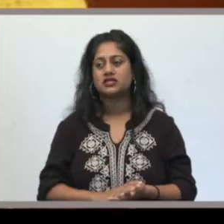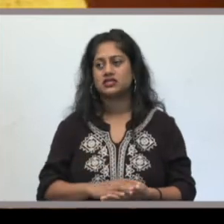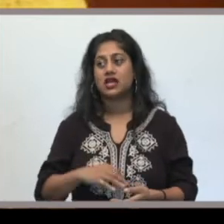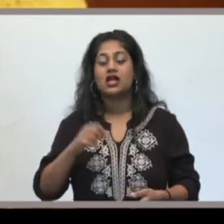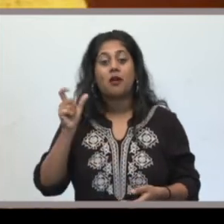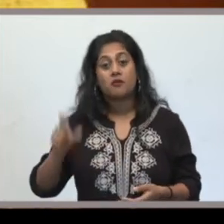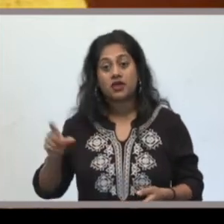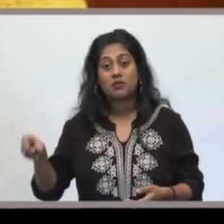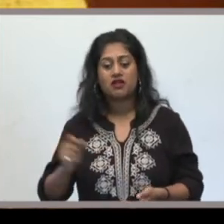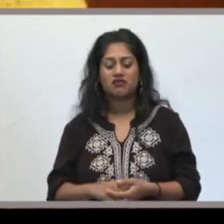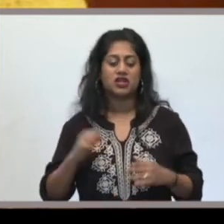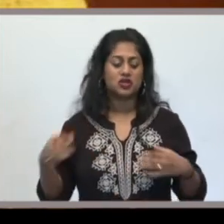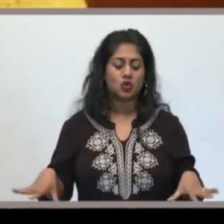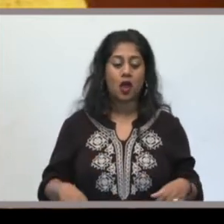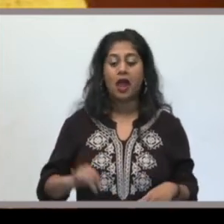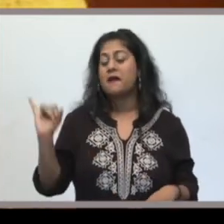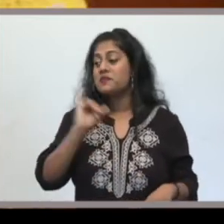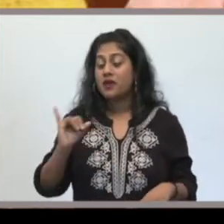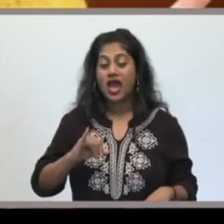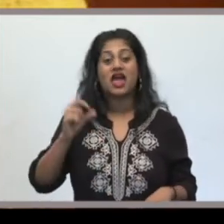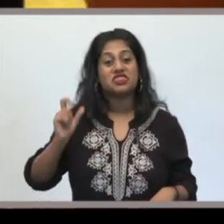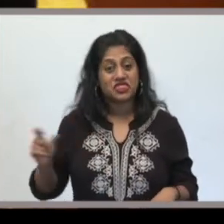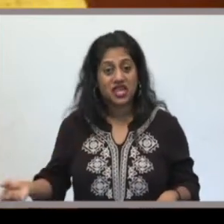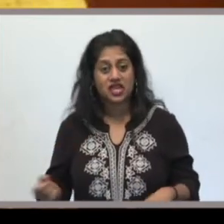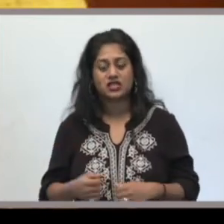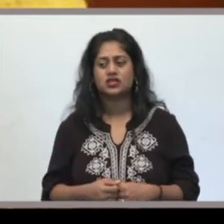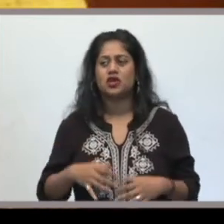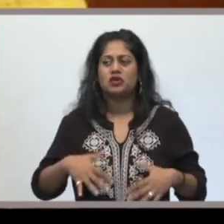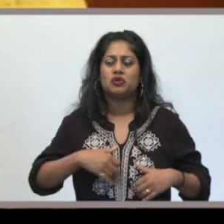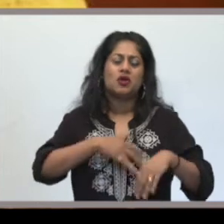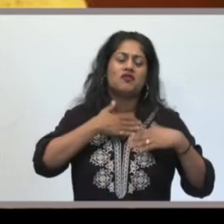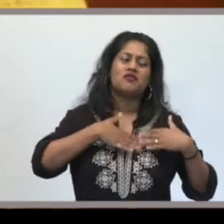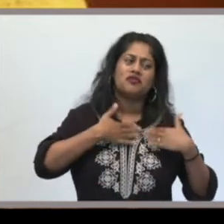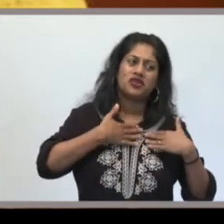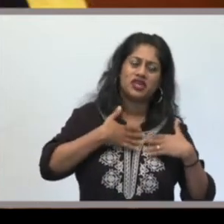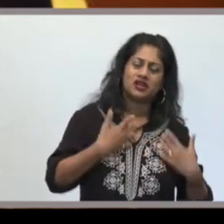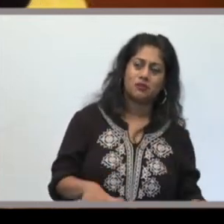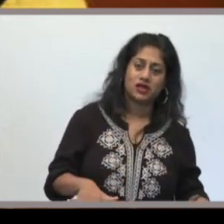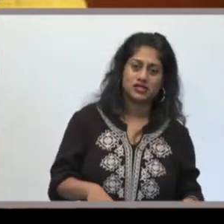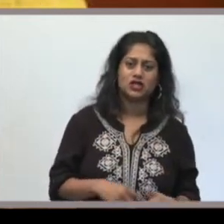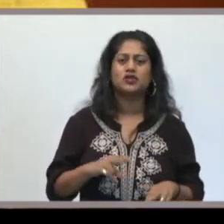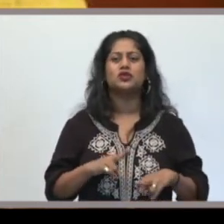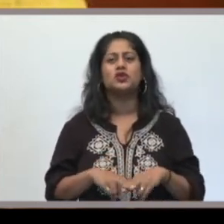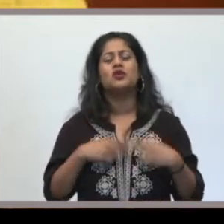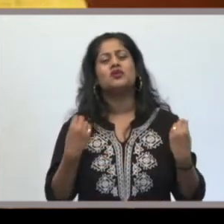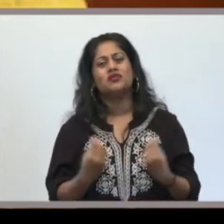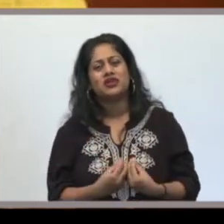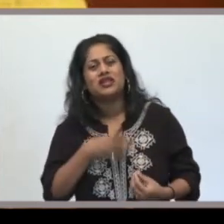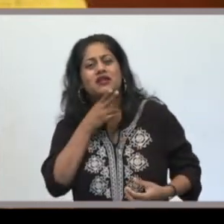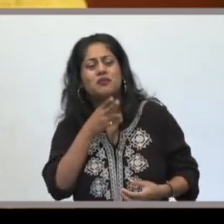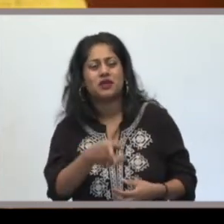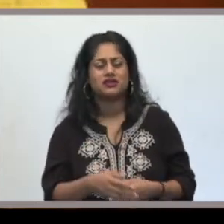TV all the time. Some people read and fantasize the novels that they read. Some people sleep all the